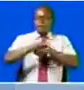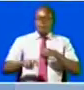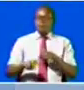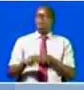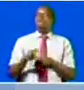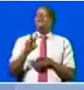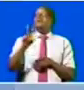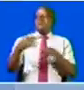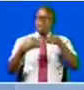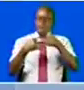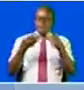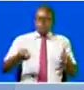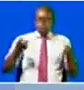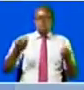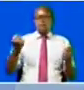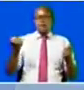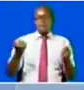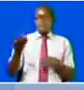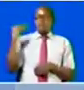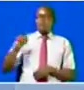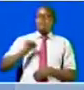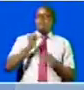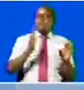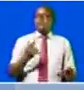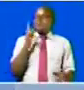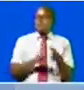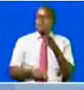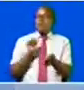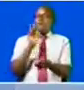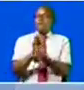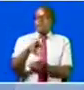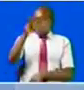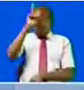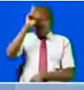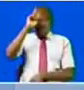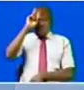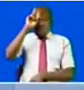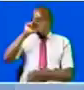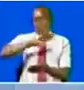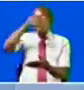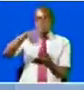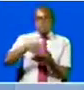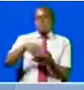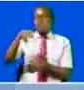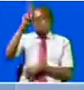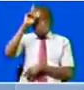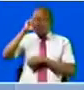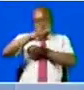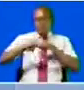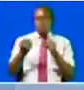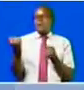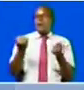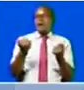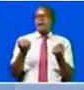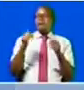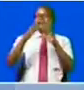Toyota V8 vehicle. The former senator claims that 13 police officers from Nairobi's Central Police Station stole the vehicle from his